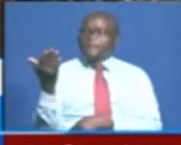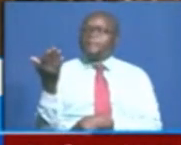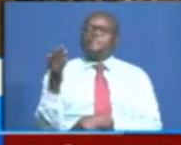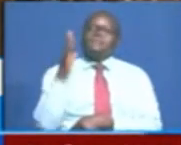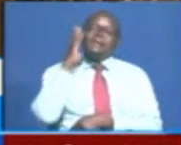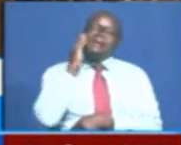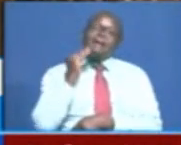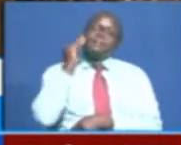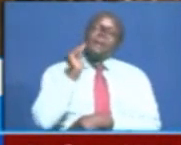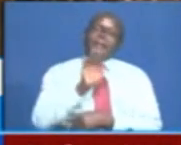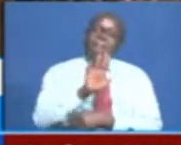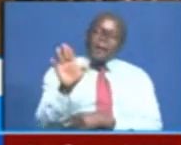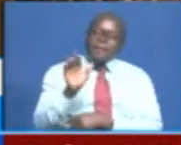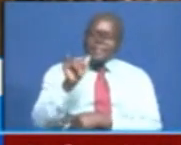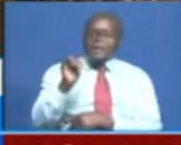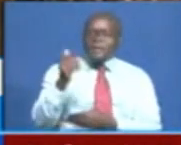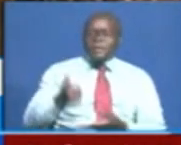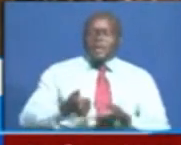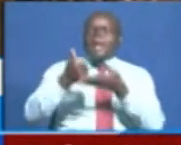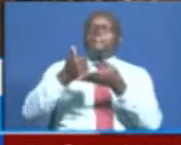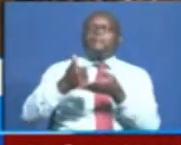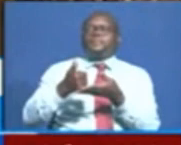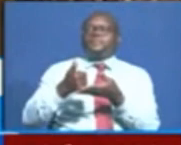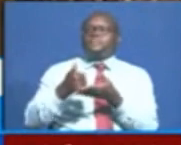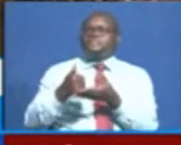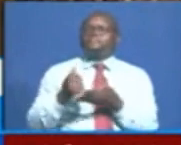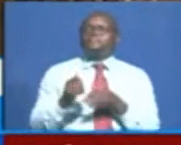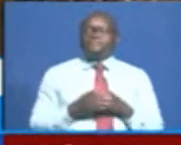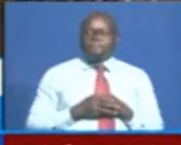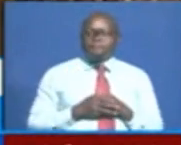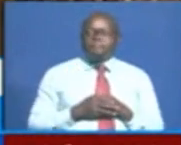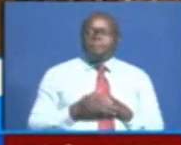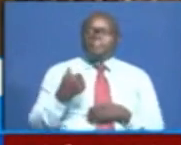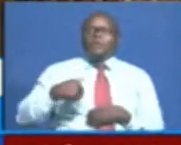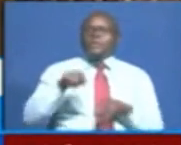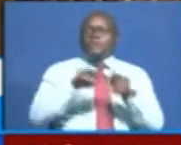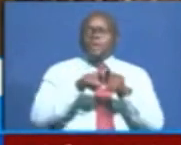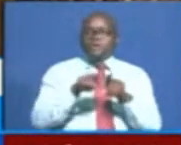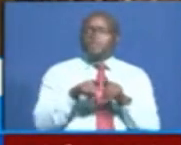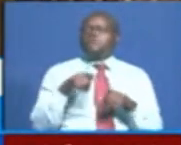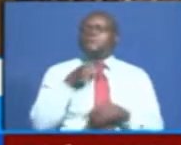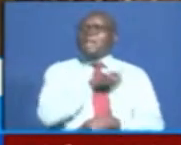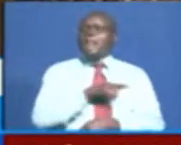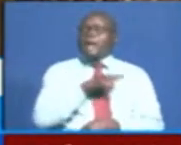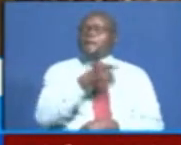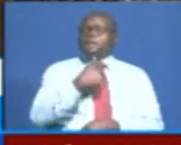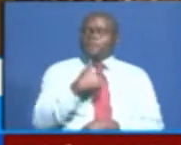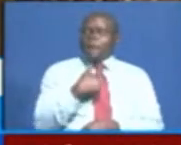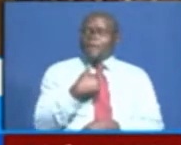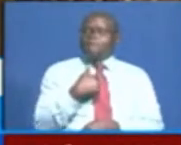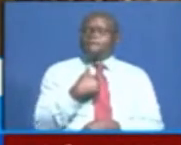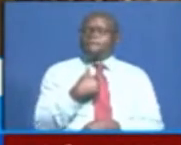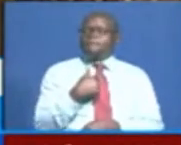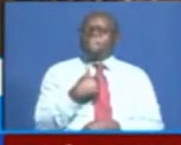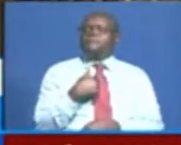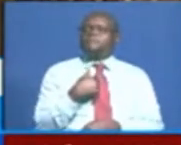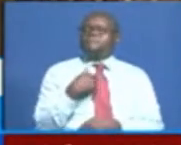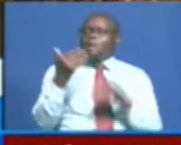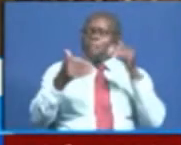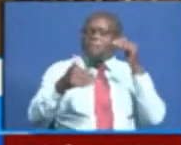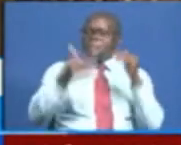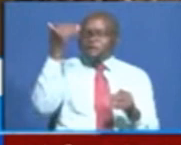experience that will enrich the House. We're also fortunate to have a diverse blend of